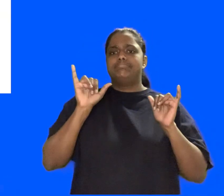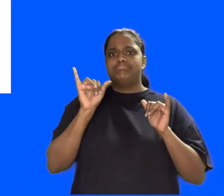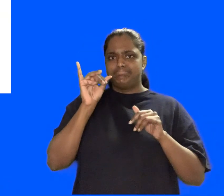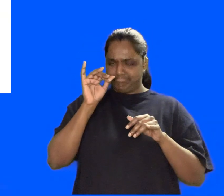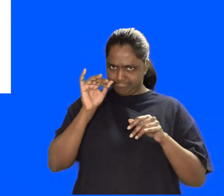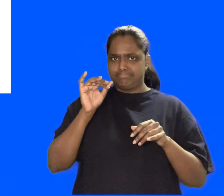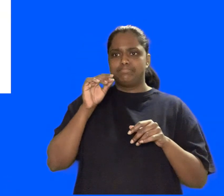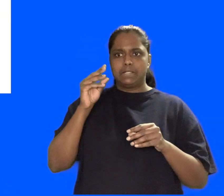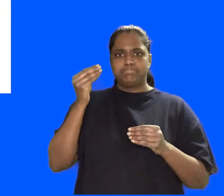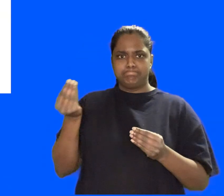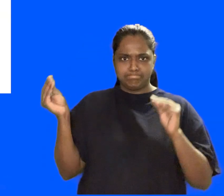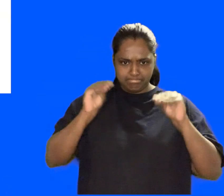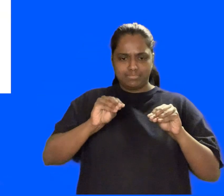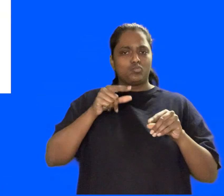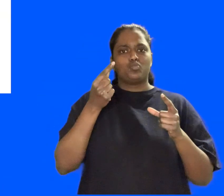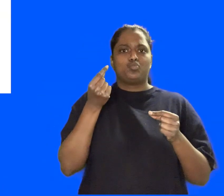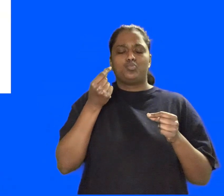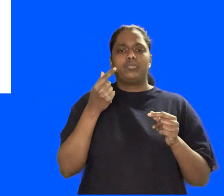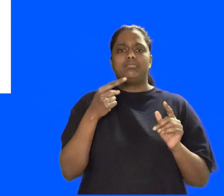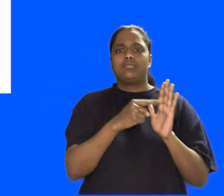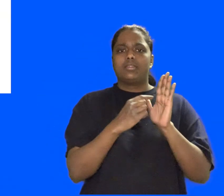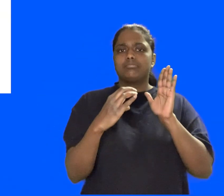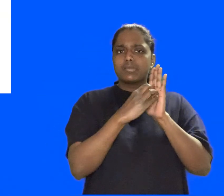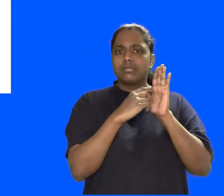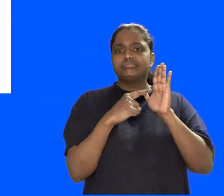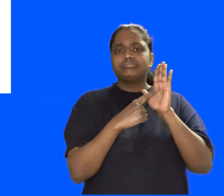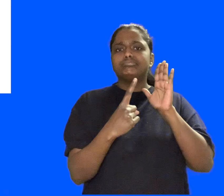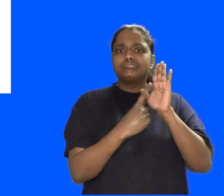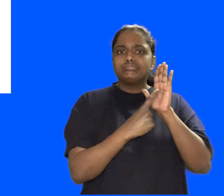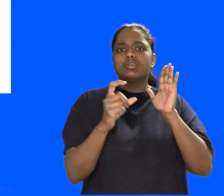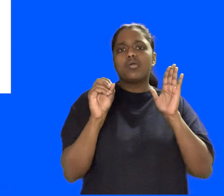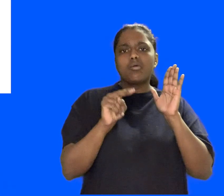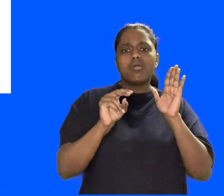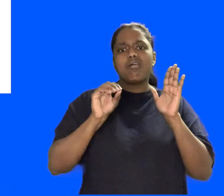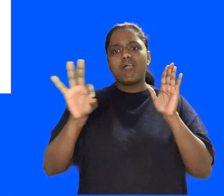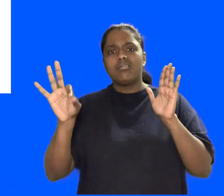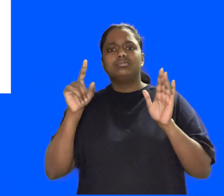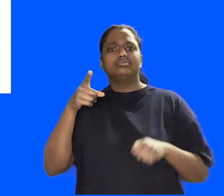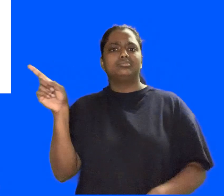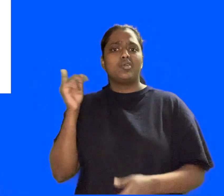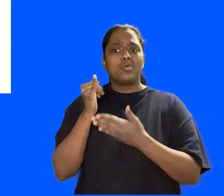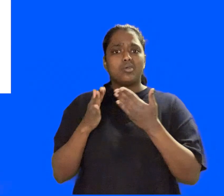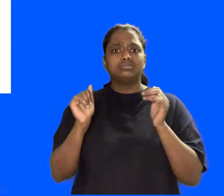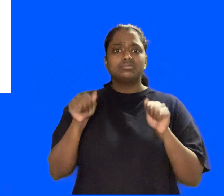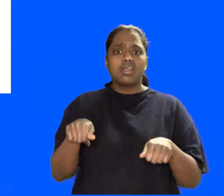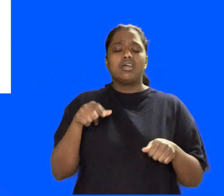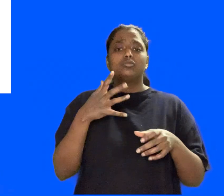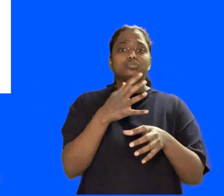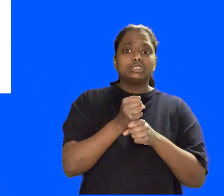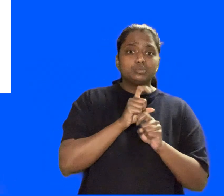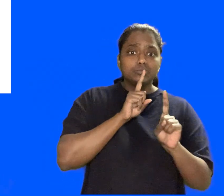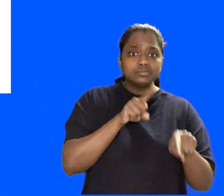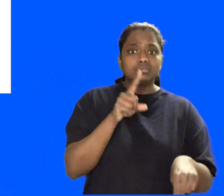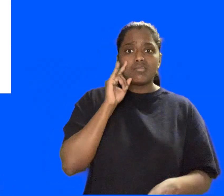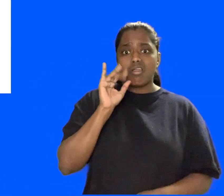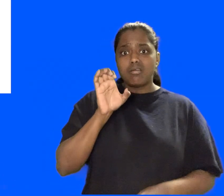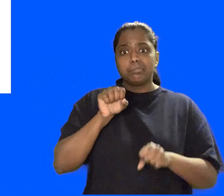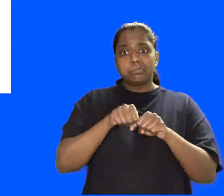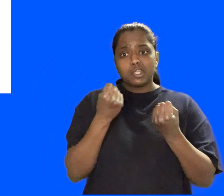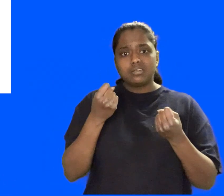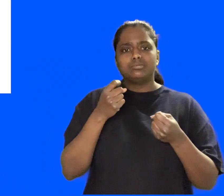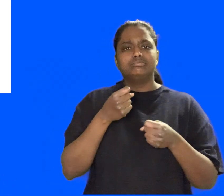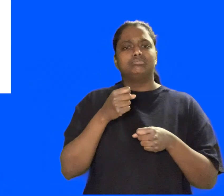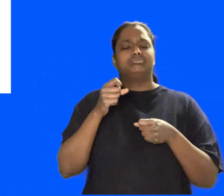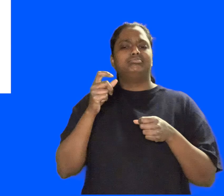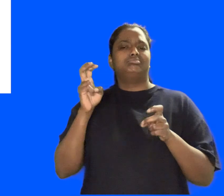Also, research participants spoke about the difficulty of engaging in networking with their capacities varying sometimes due to chronic illness. We aim to